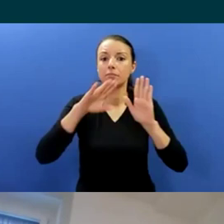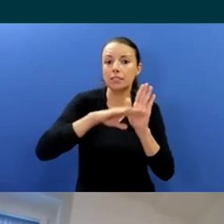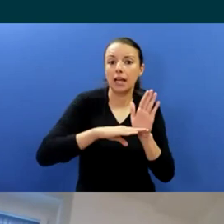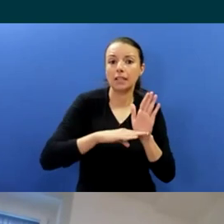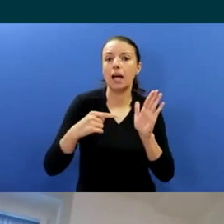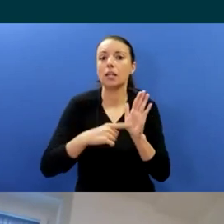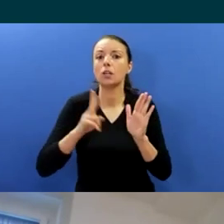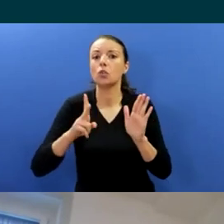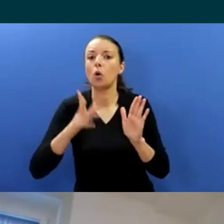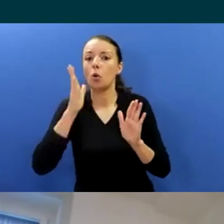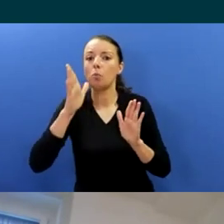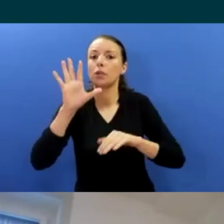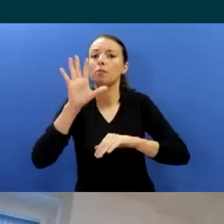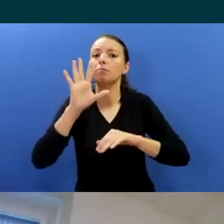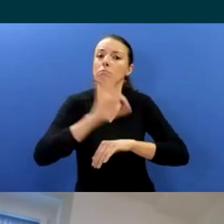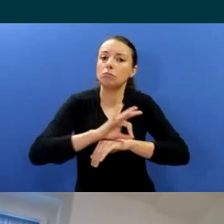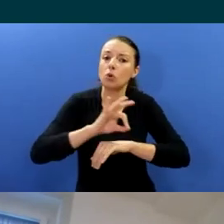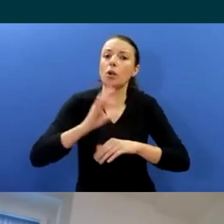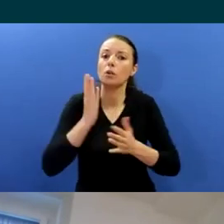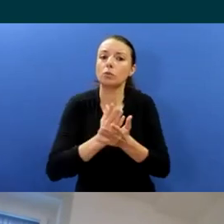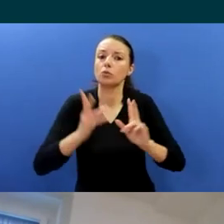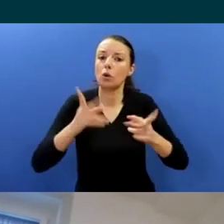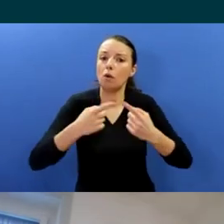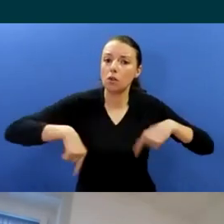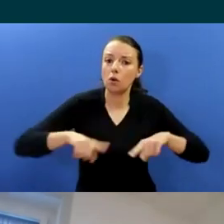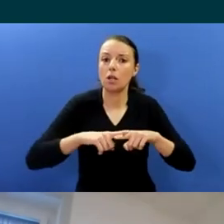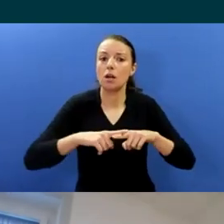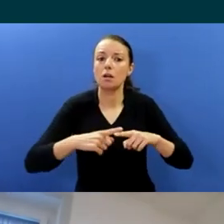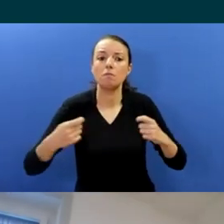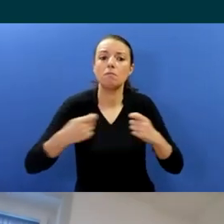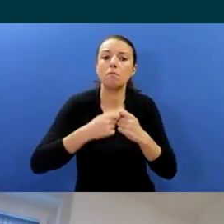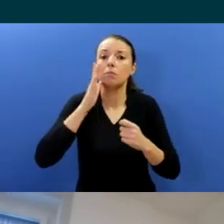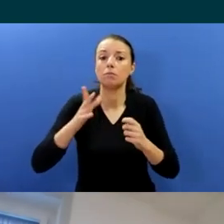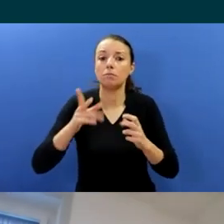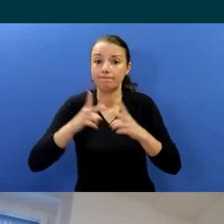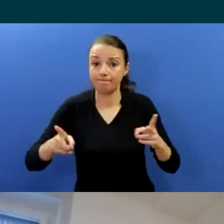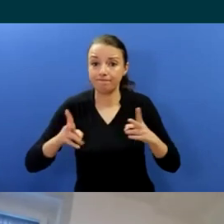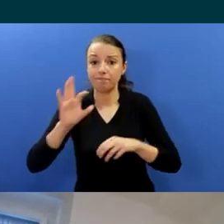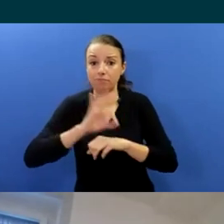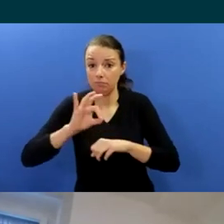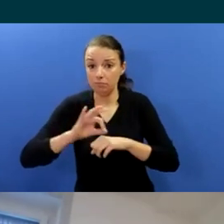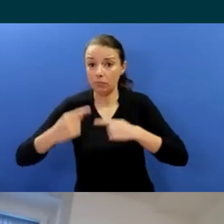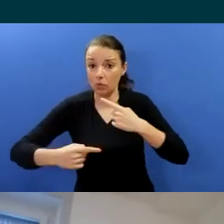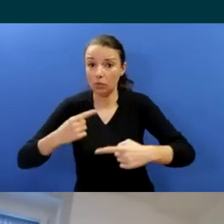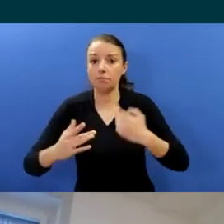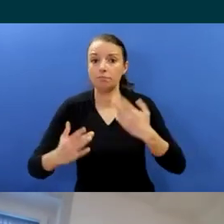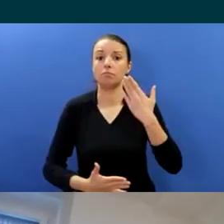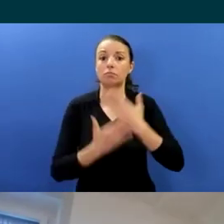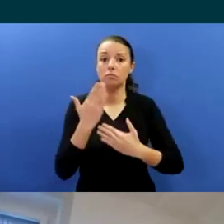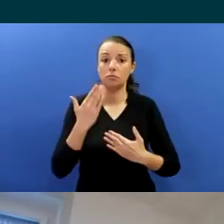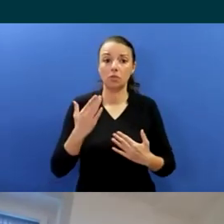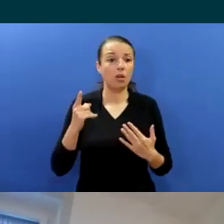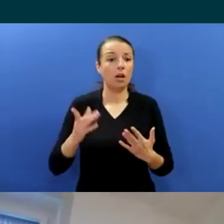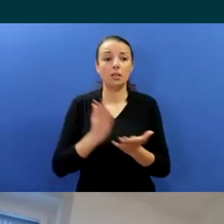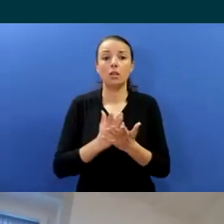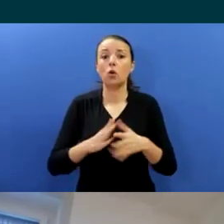the process of the project, we also, for example, realized in the beginning we said, okay, only people that live in Thun are allowed